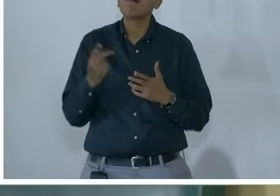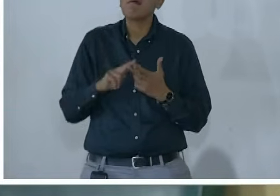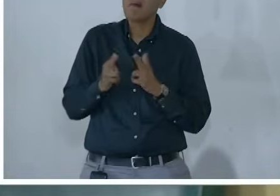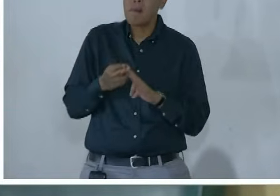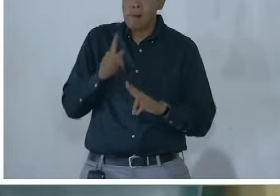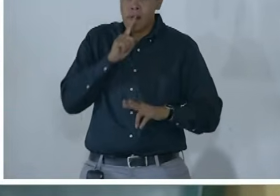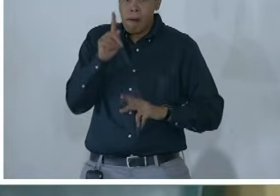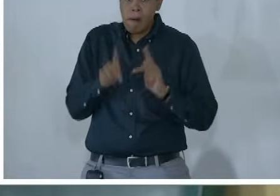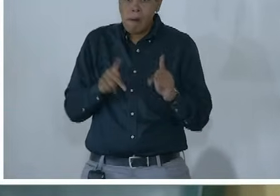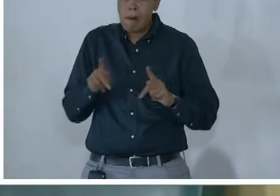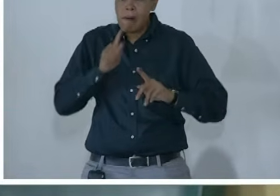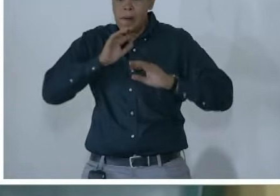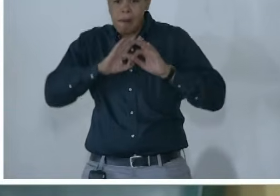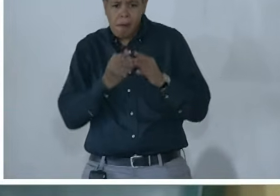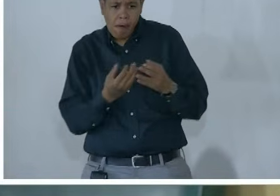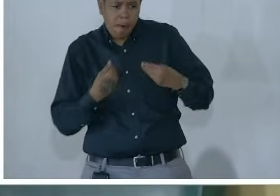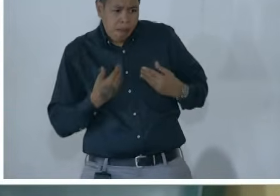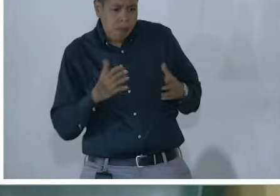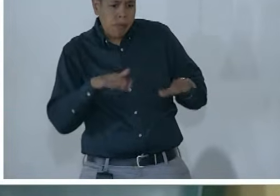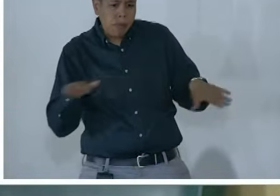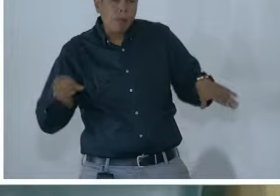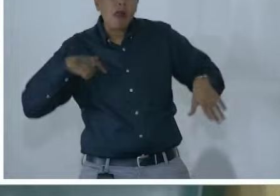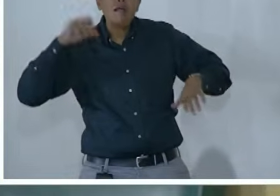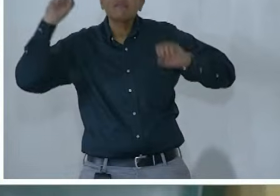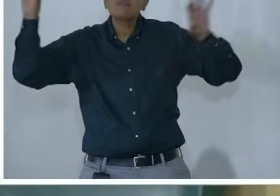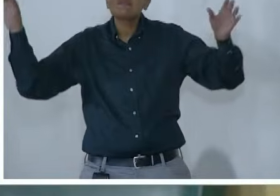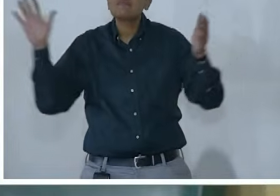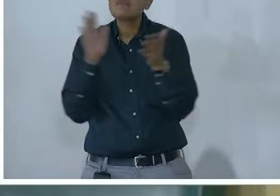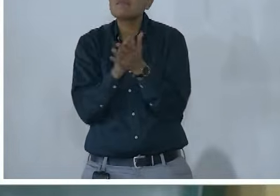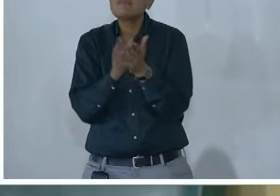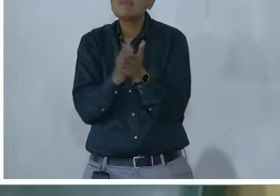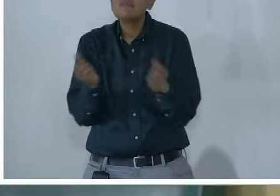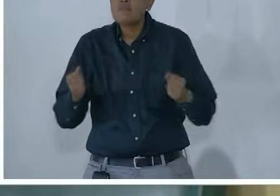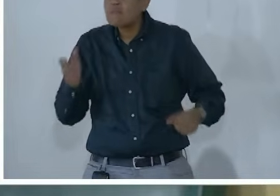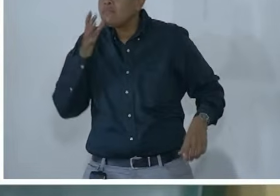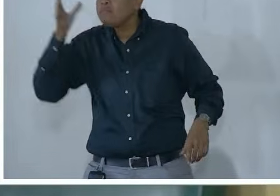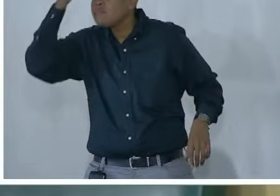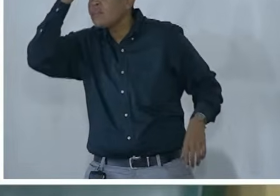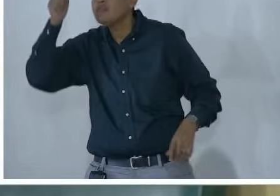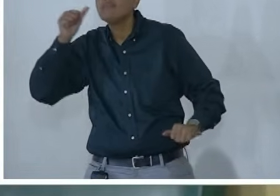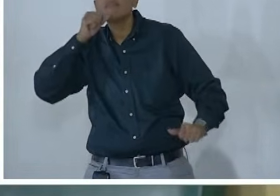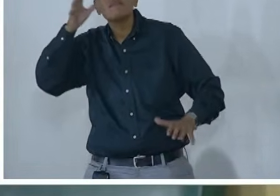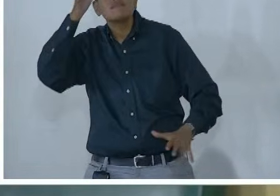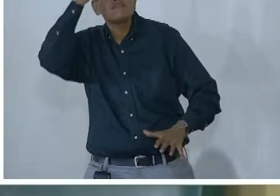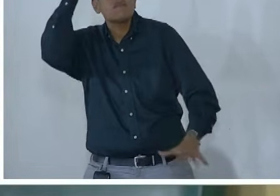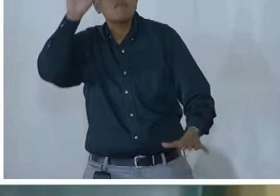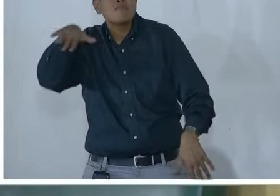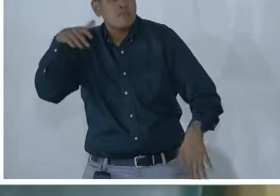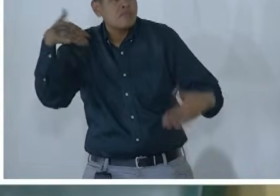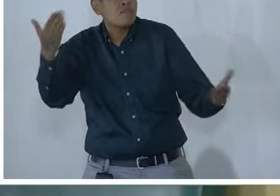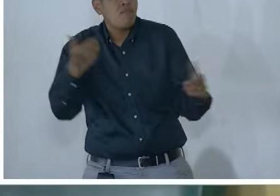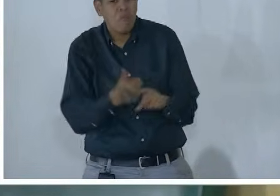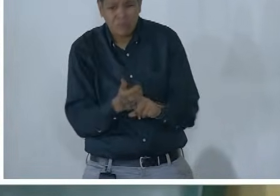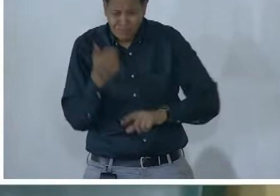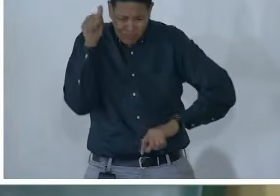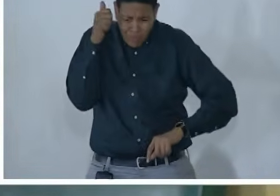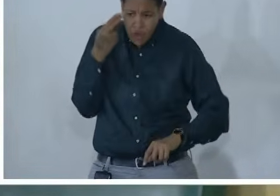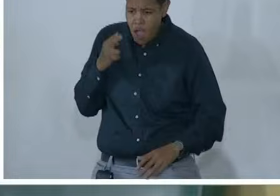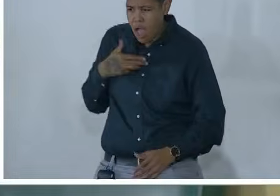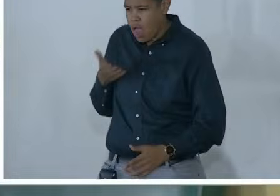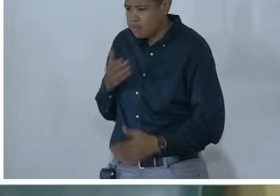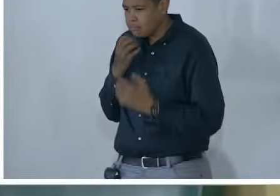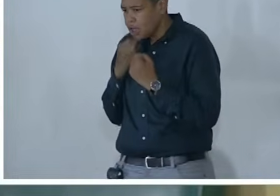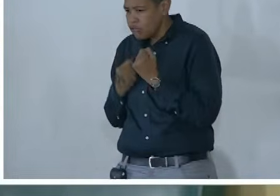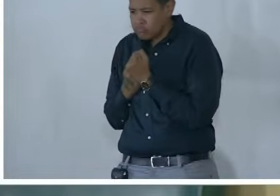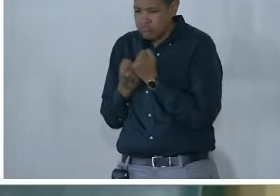real persons with families, with children to send to school, parents and grandparents, or aunts and uncles to help care